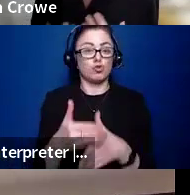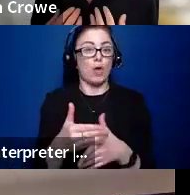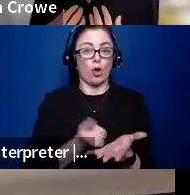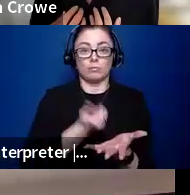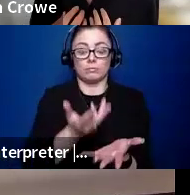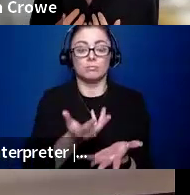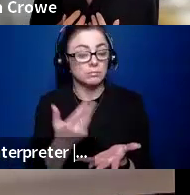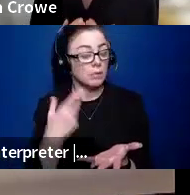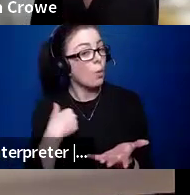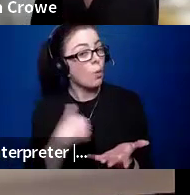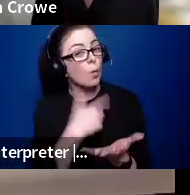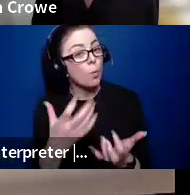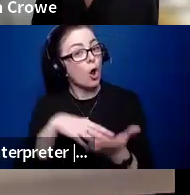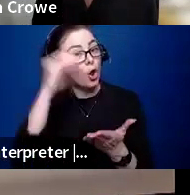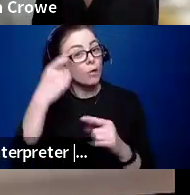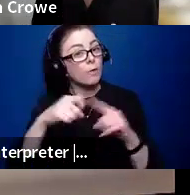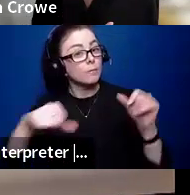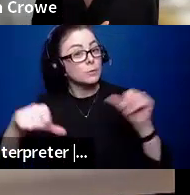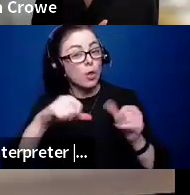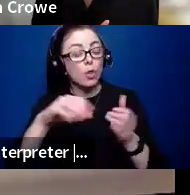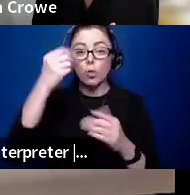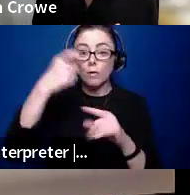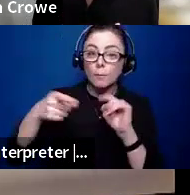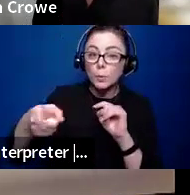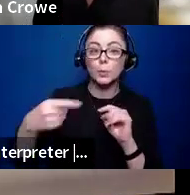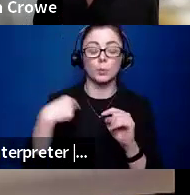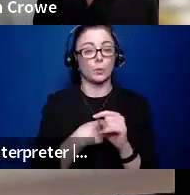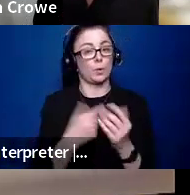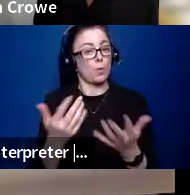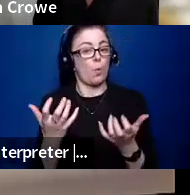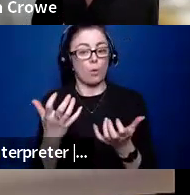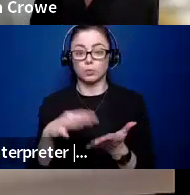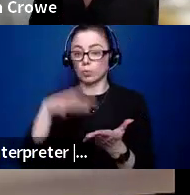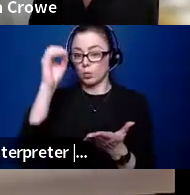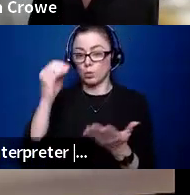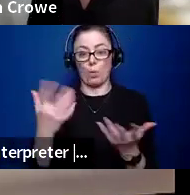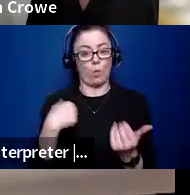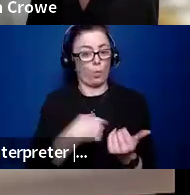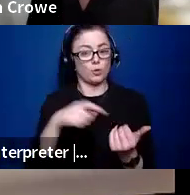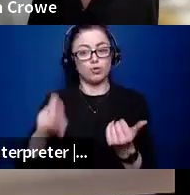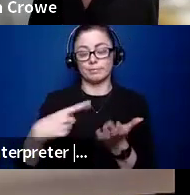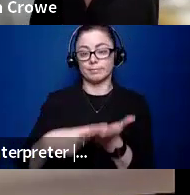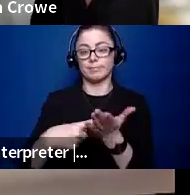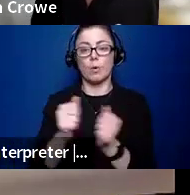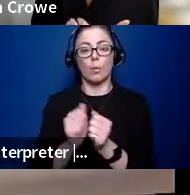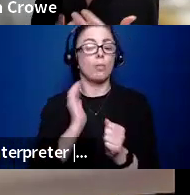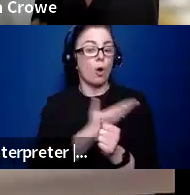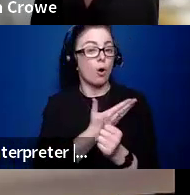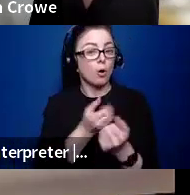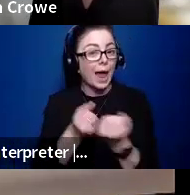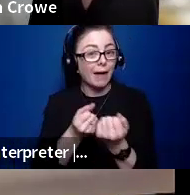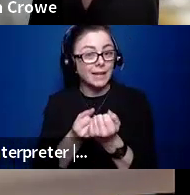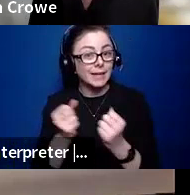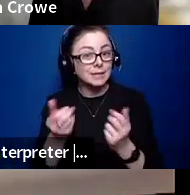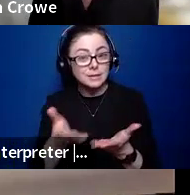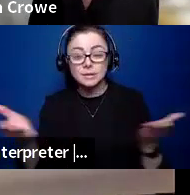other. And we're here to learn from you too. So we want to learn what we should be talking about with our advocates, and